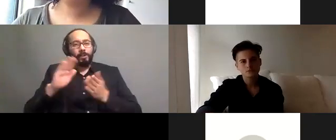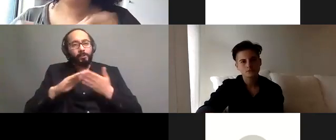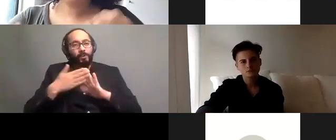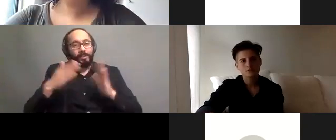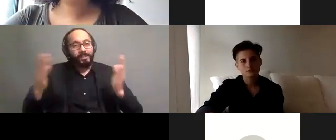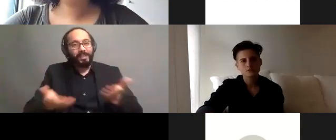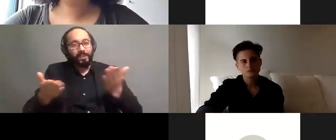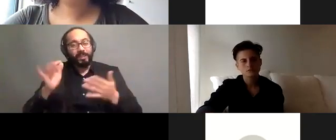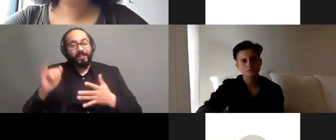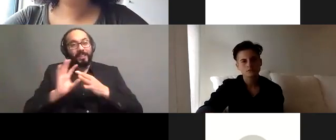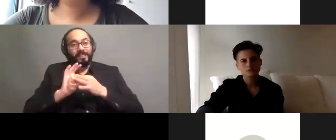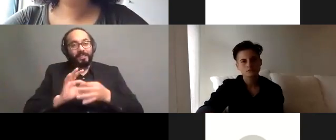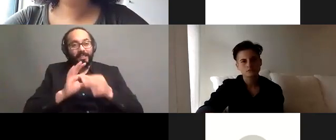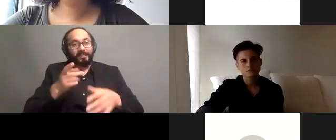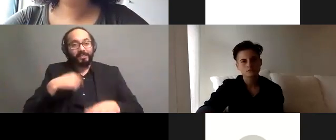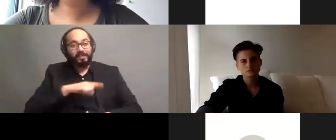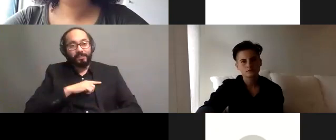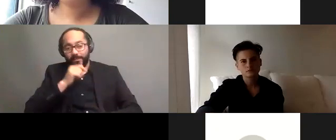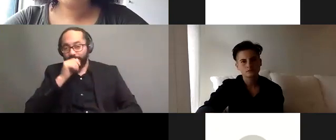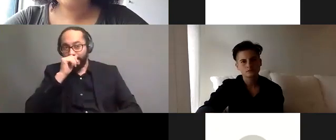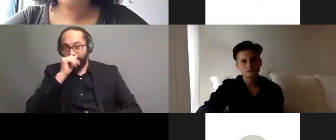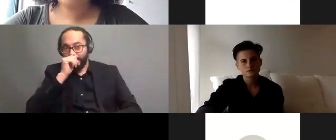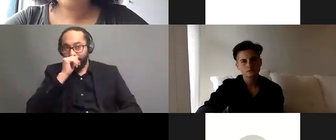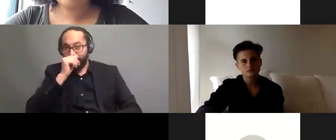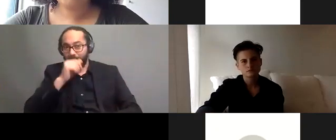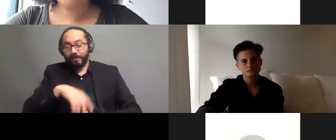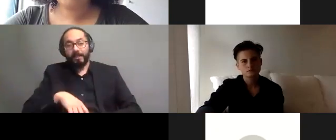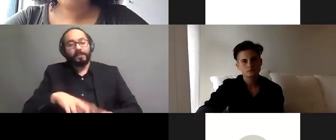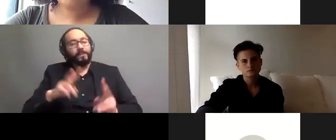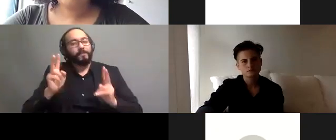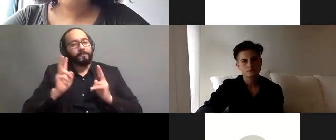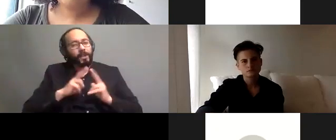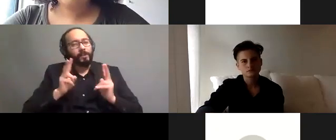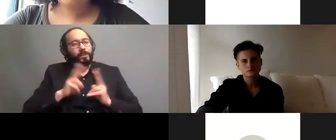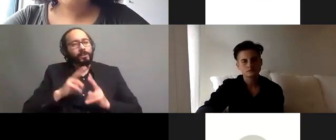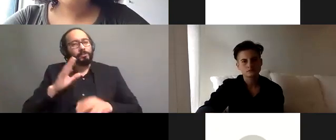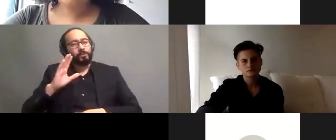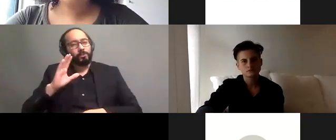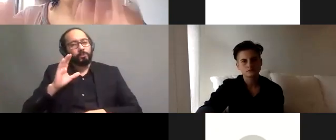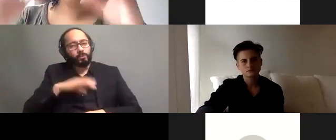us. It's so strange how,